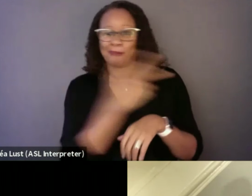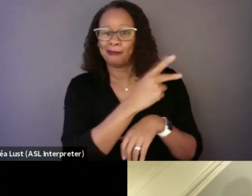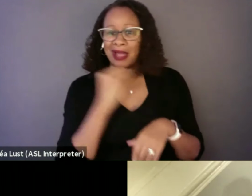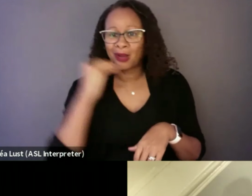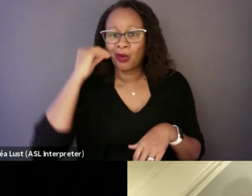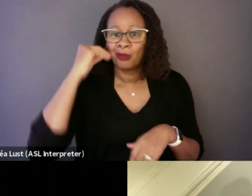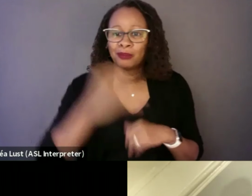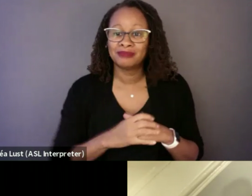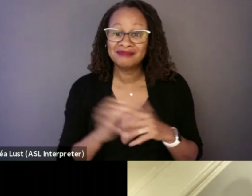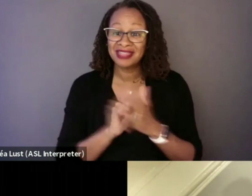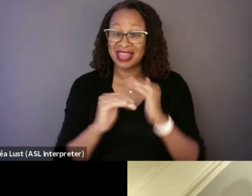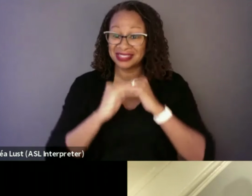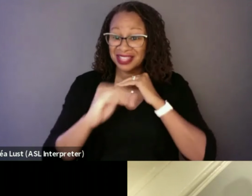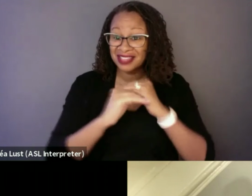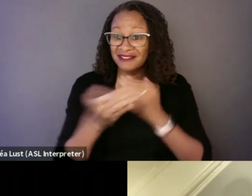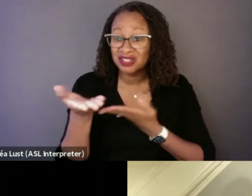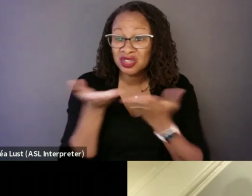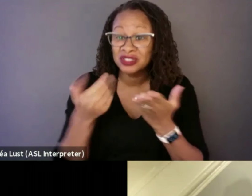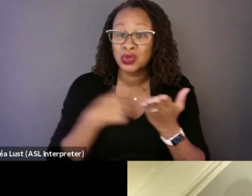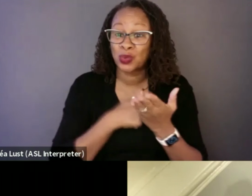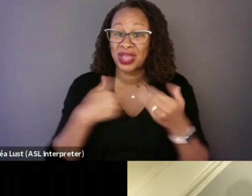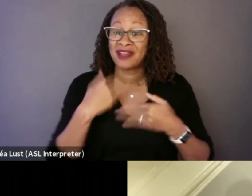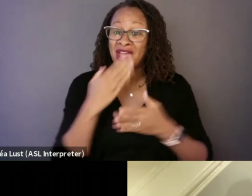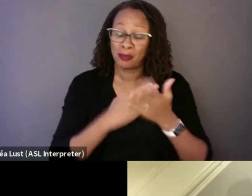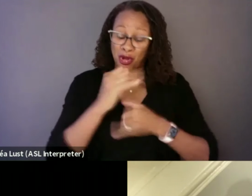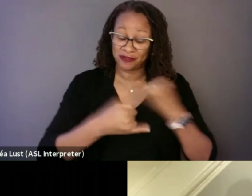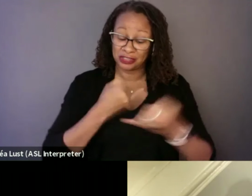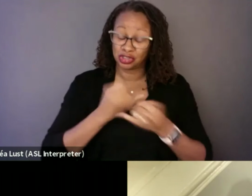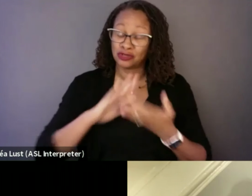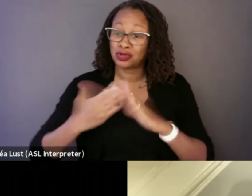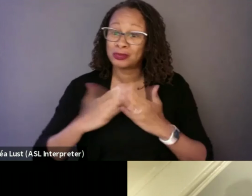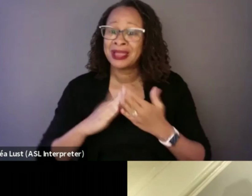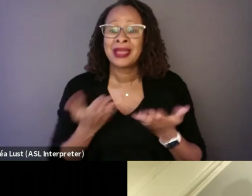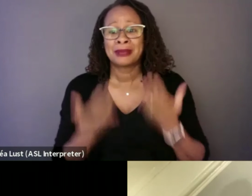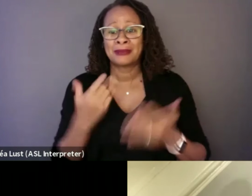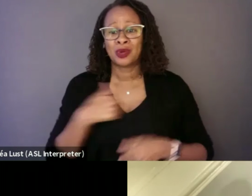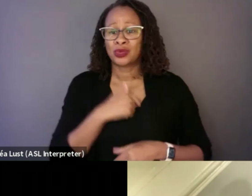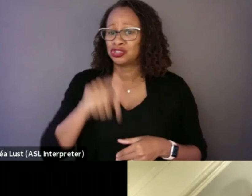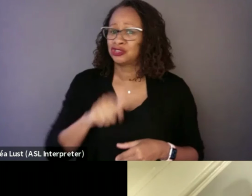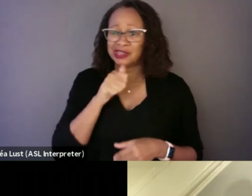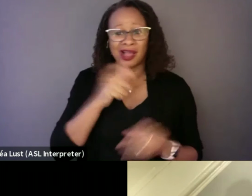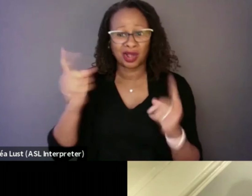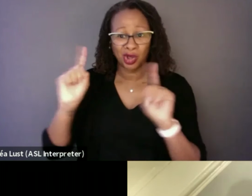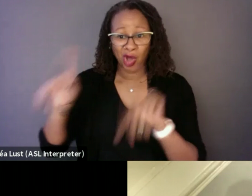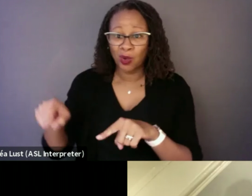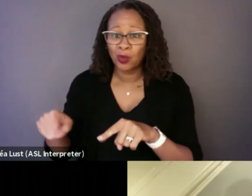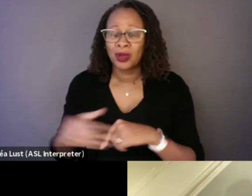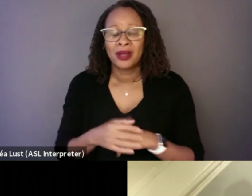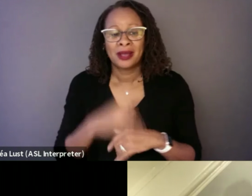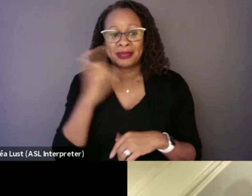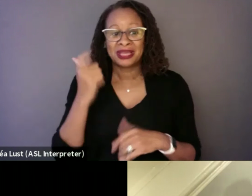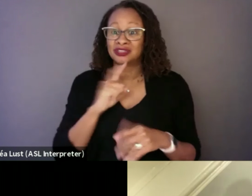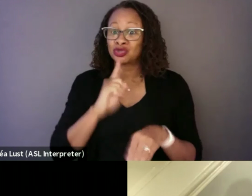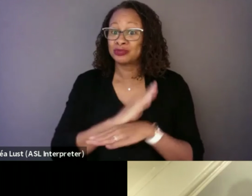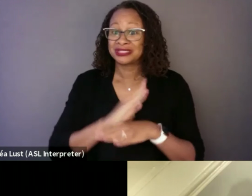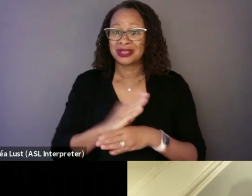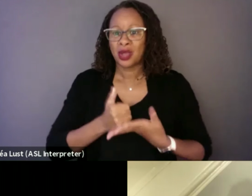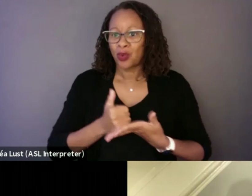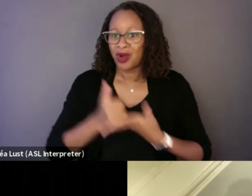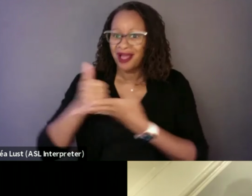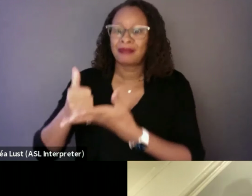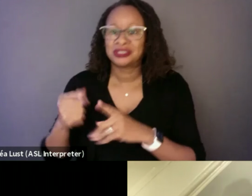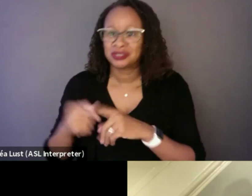international observers, part of the international community, maybe we should not come at all, because in fact we are helping to